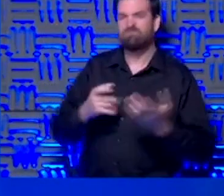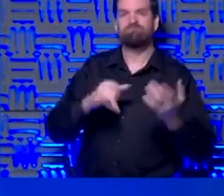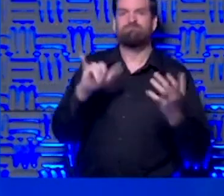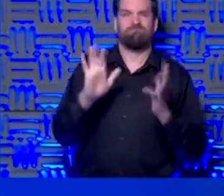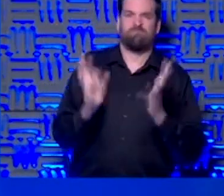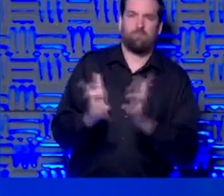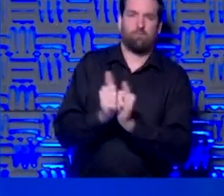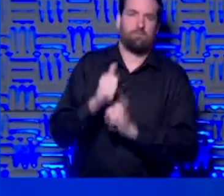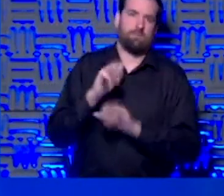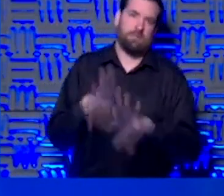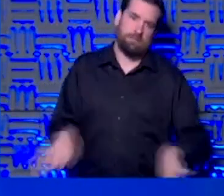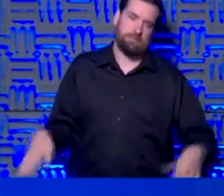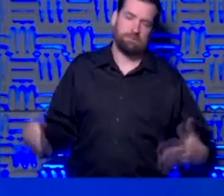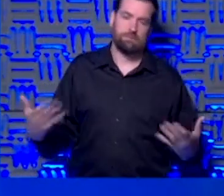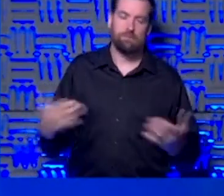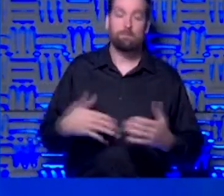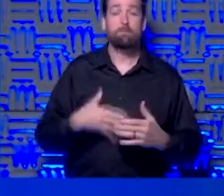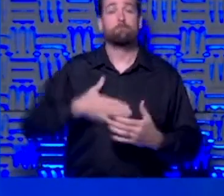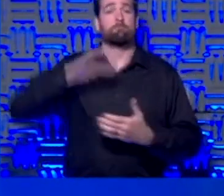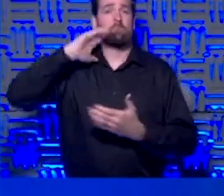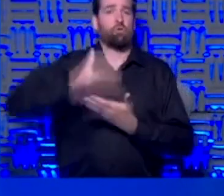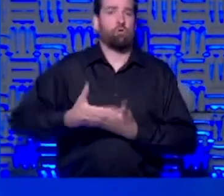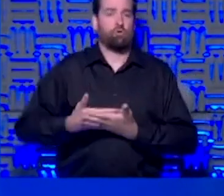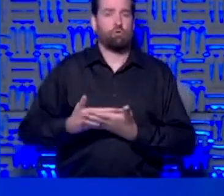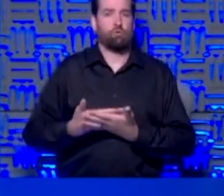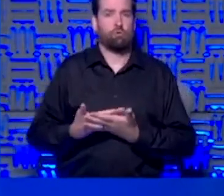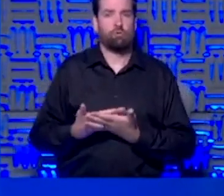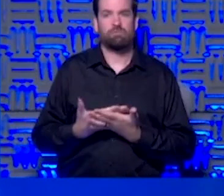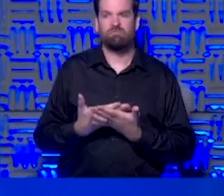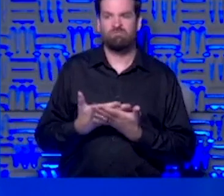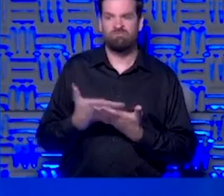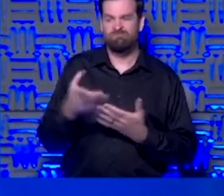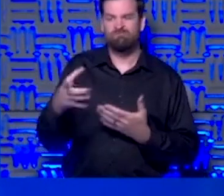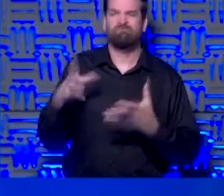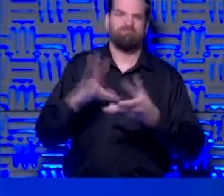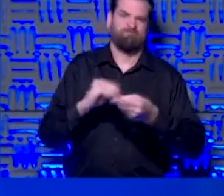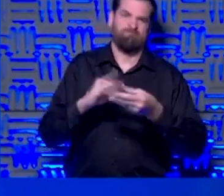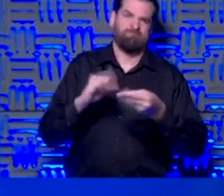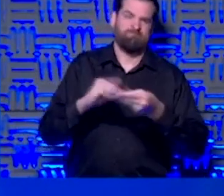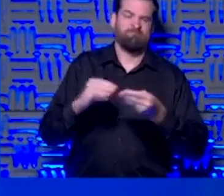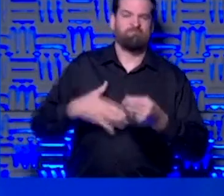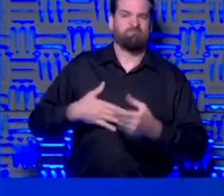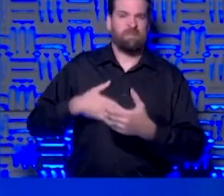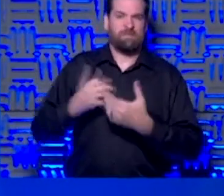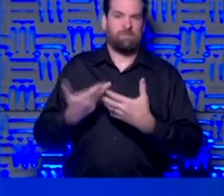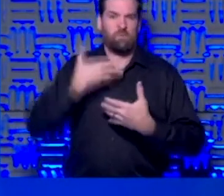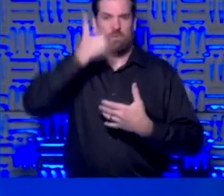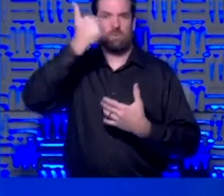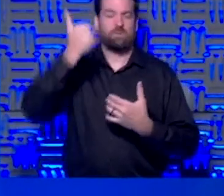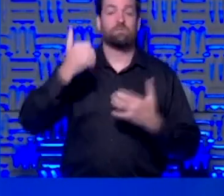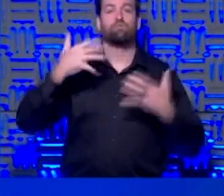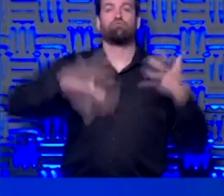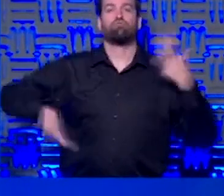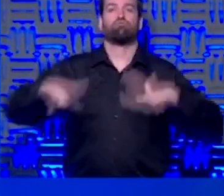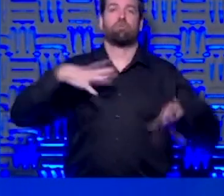my kids. My daughter, there was this dress code in school. I'm telling a story about Ilea, my oldest. There's a dress code in school. You couldn't show your belly